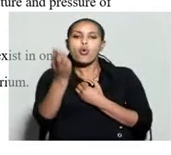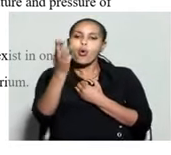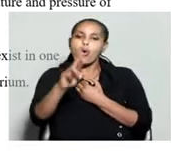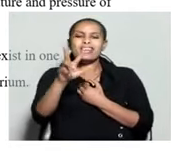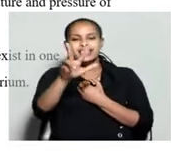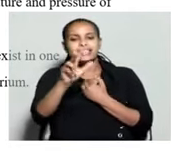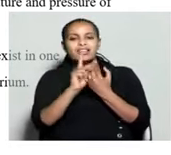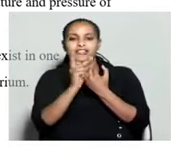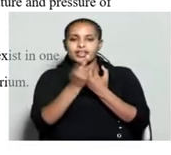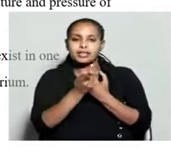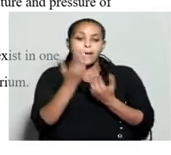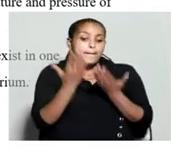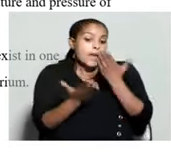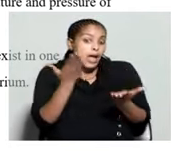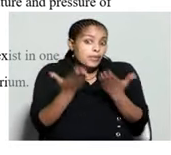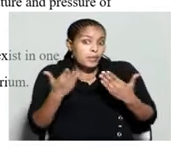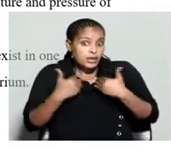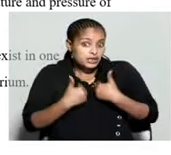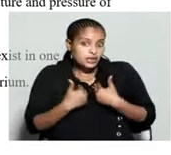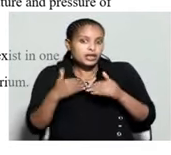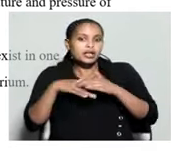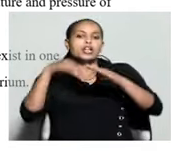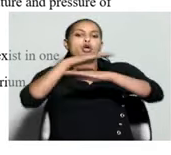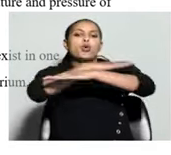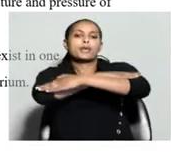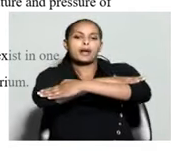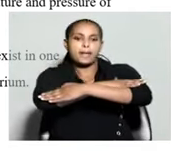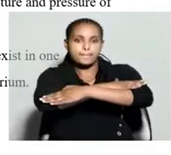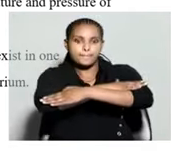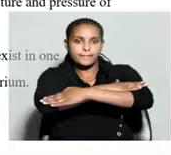or 3 phases may be present in equilibrium.